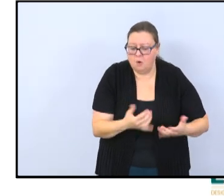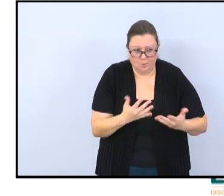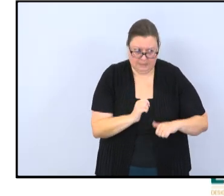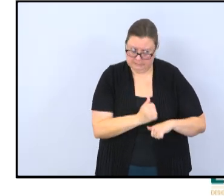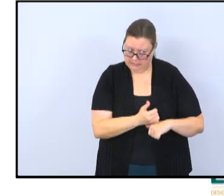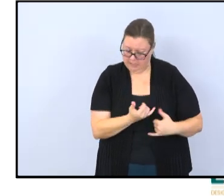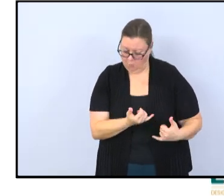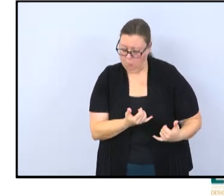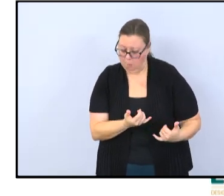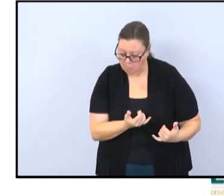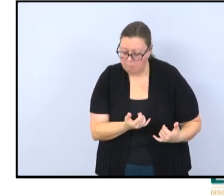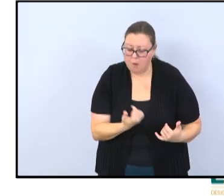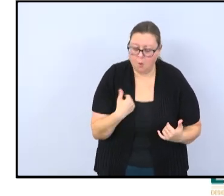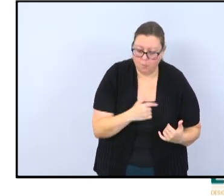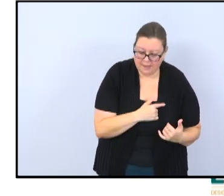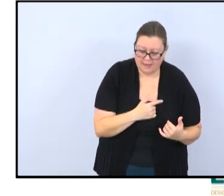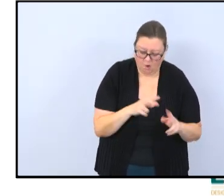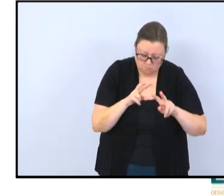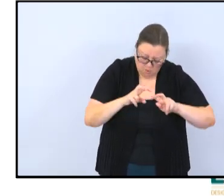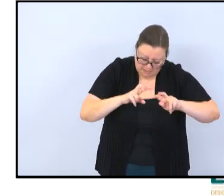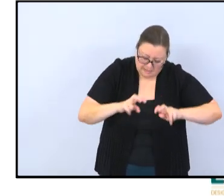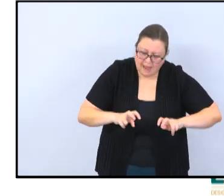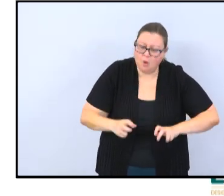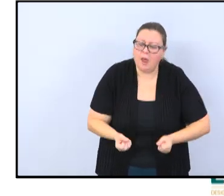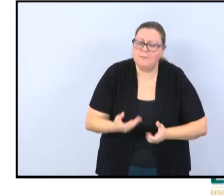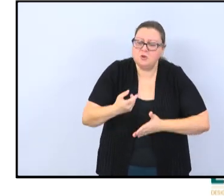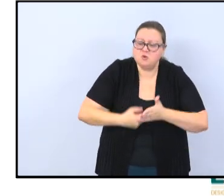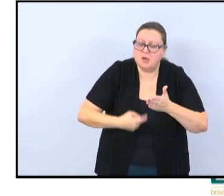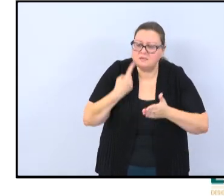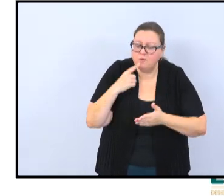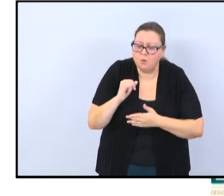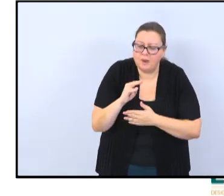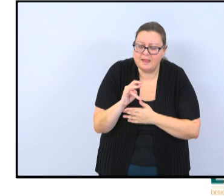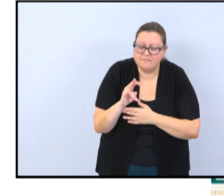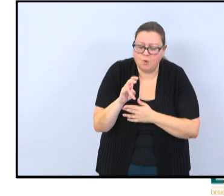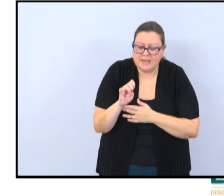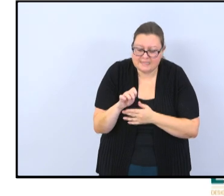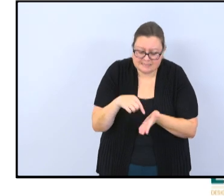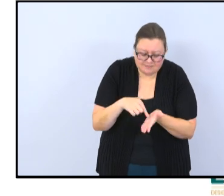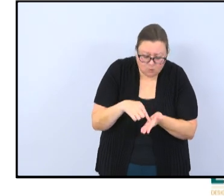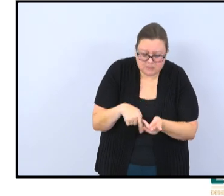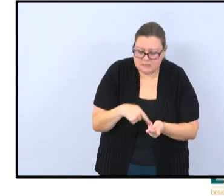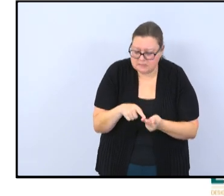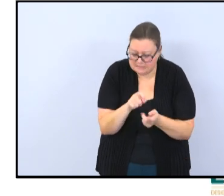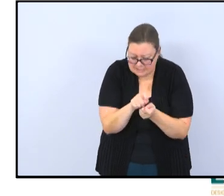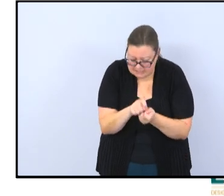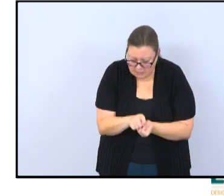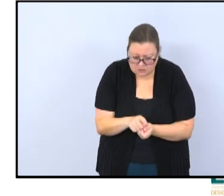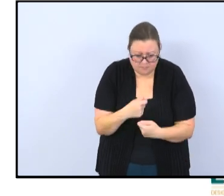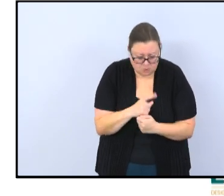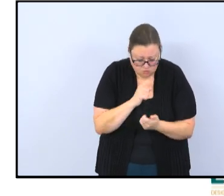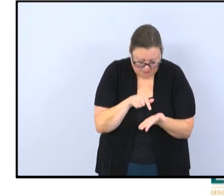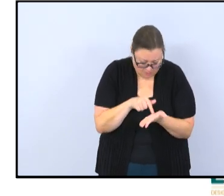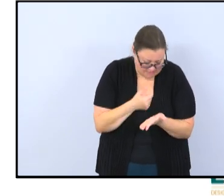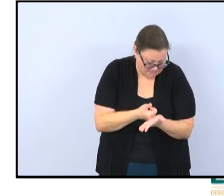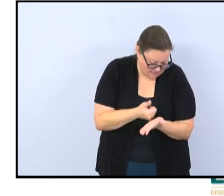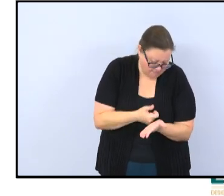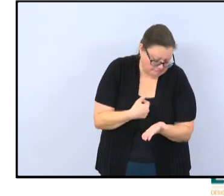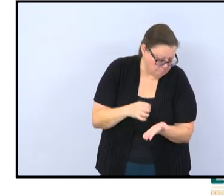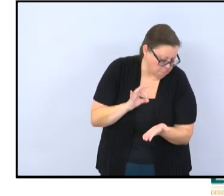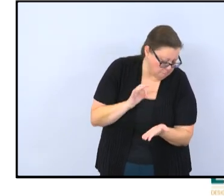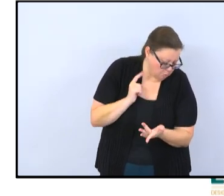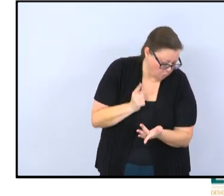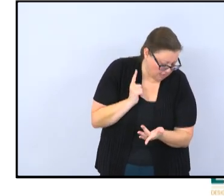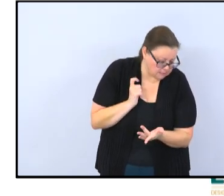in place. So we're breaking down the cost for the invoices, looking at all the details, making sure that the actual invoice is correct, making sure